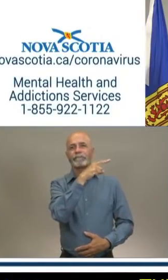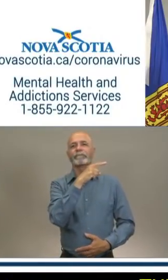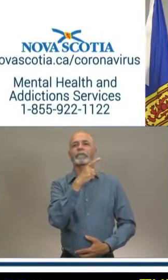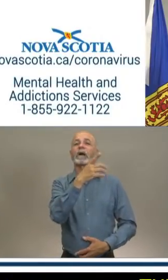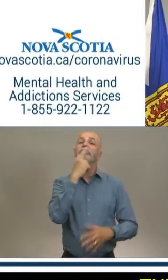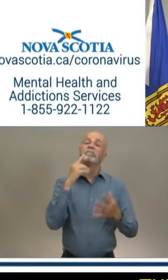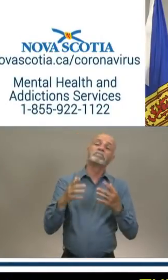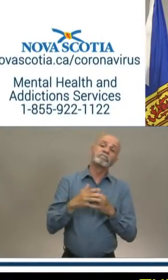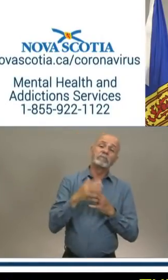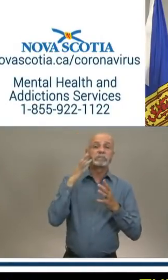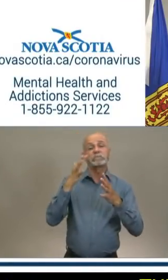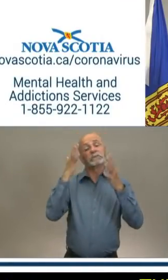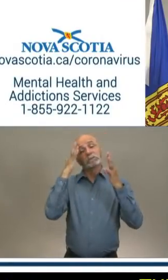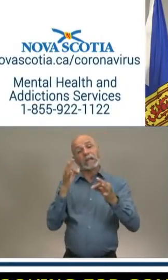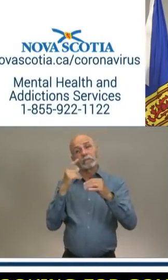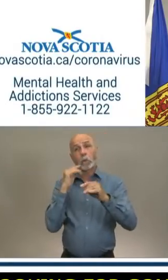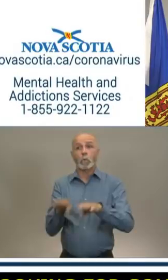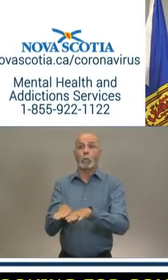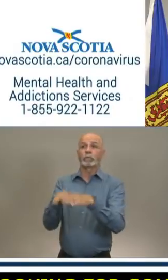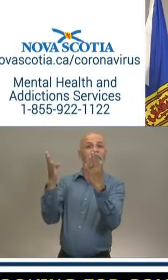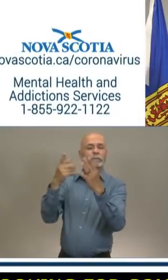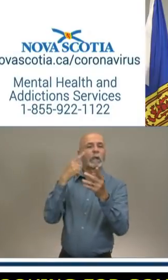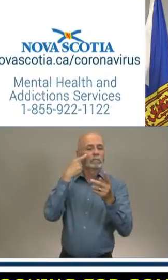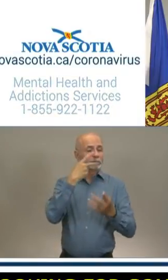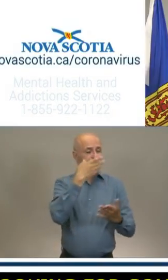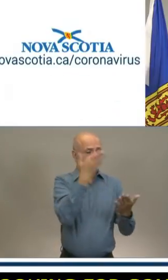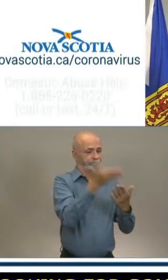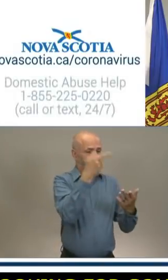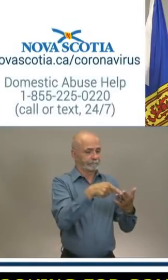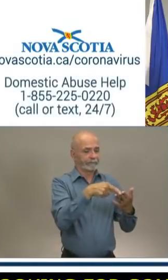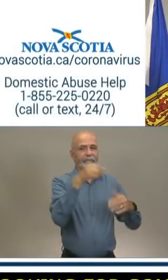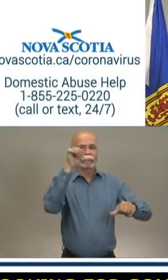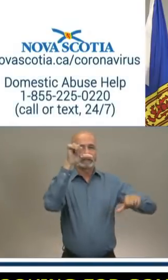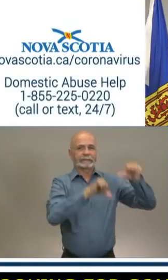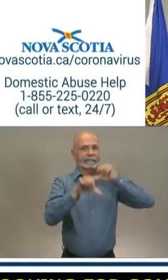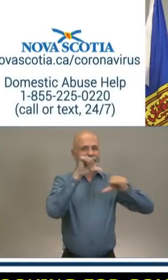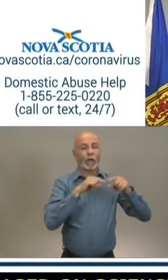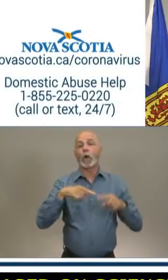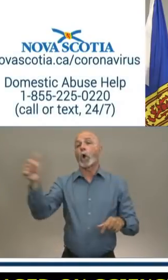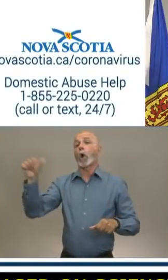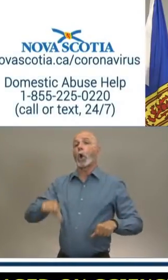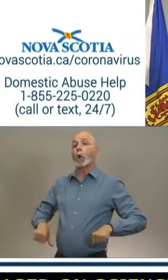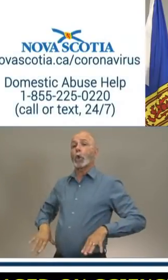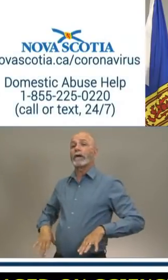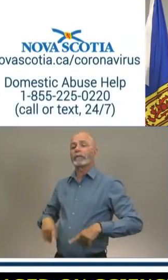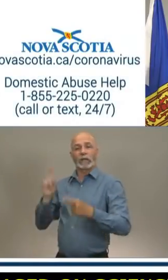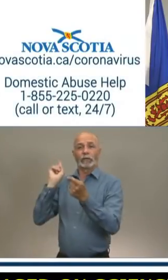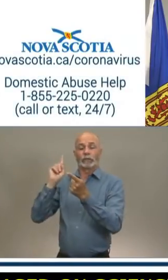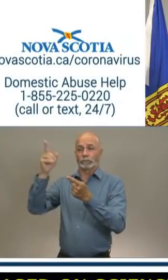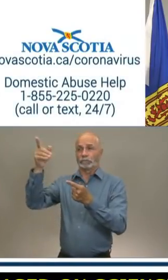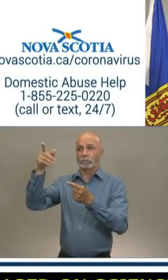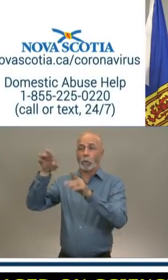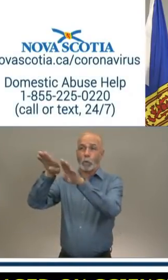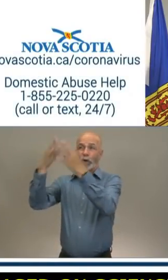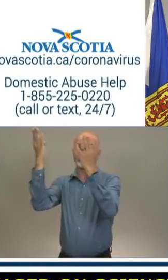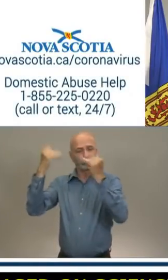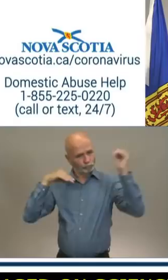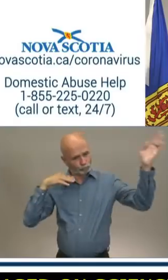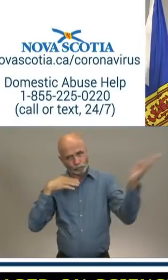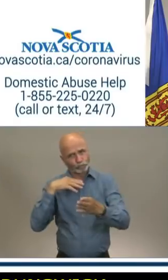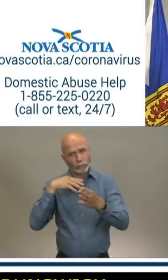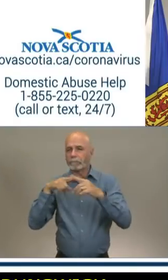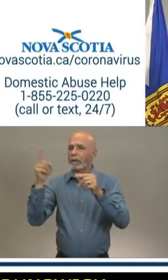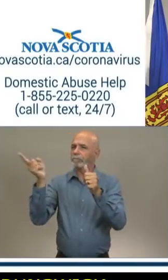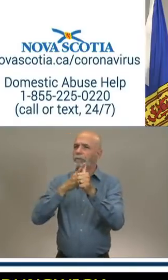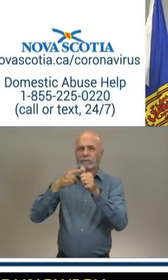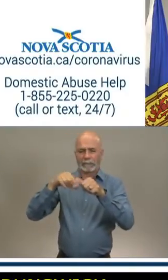was based on science. Newfoundland opened to New Brunswick earlier, said based on science. So I'm wondering what specifically is different with